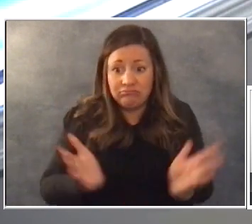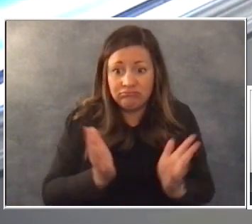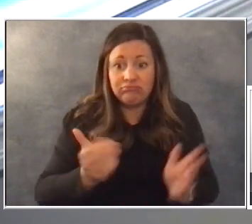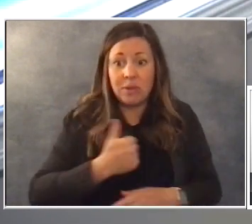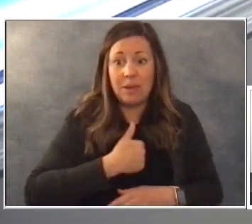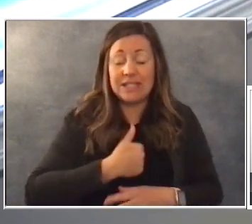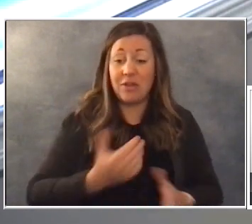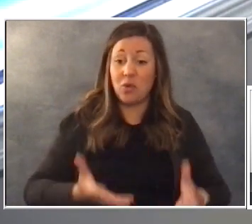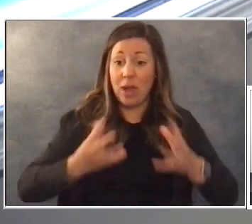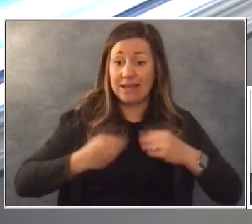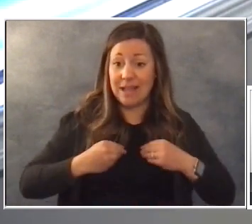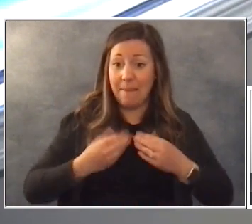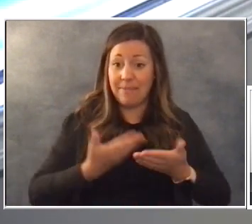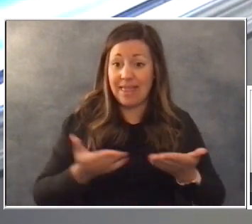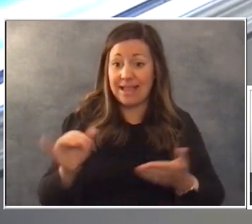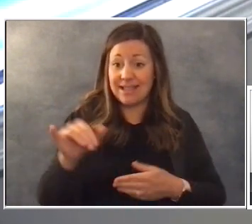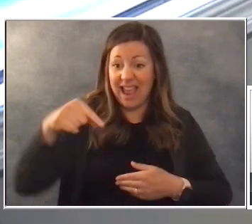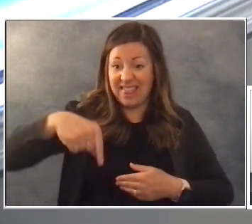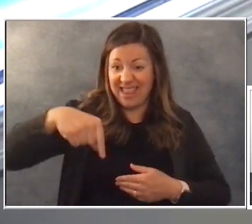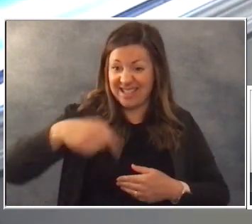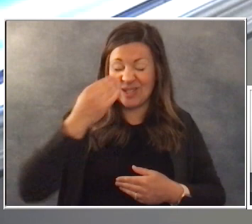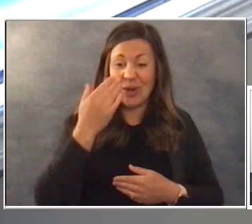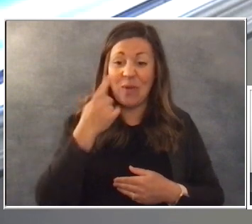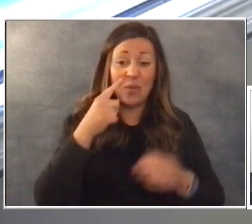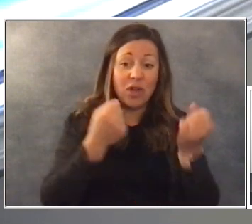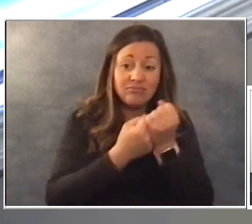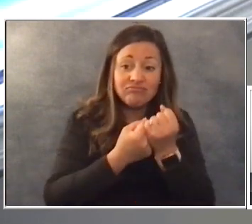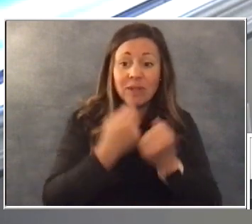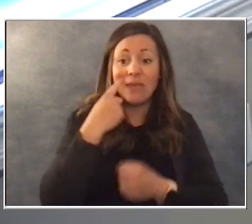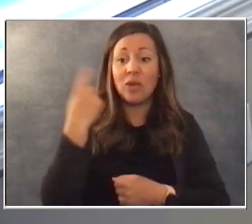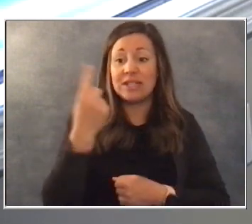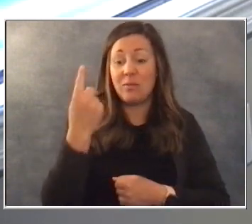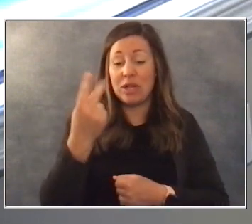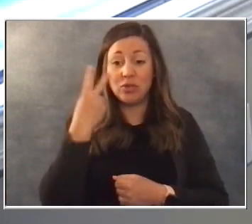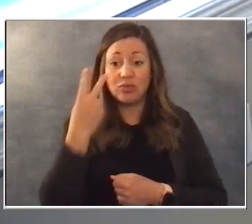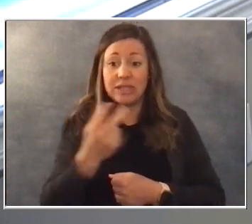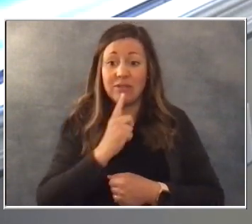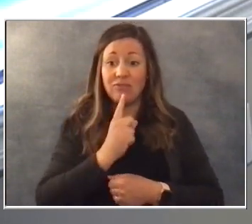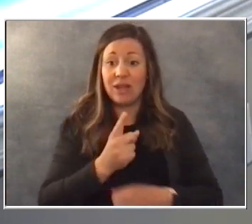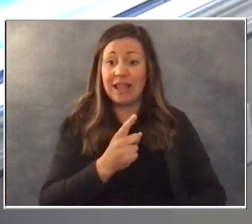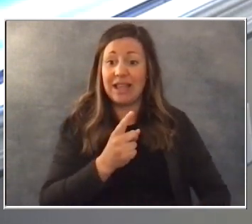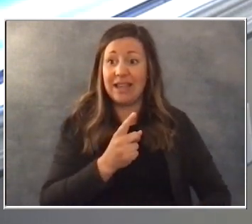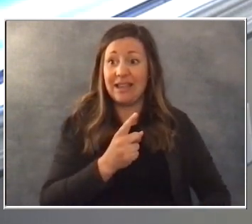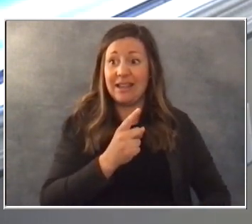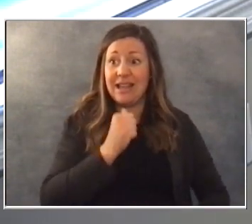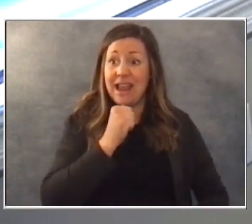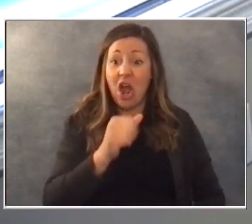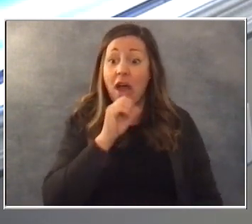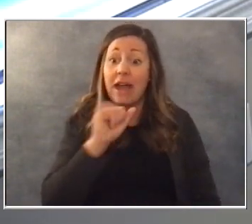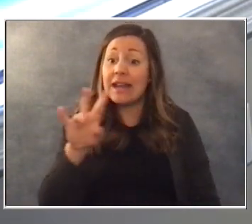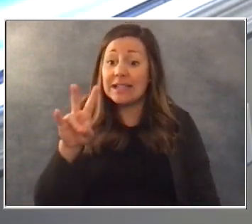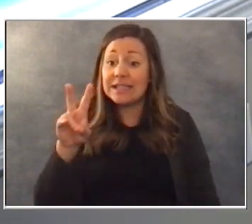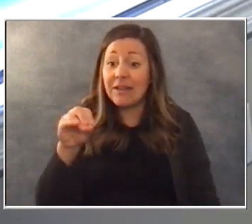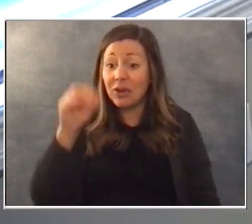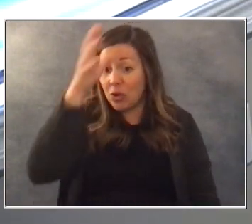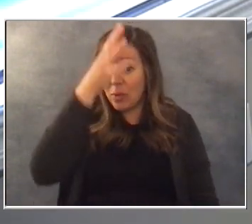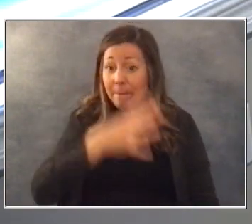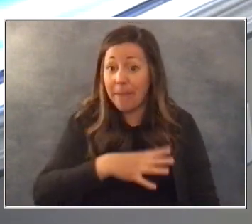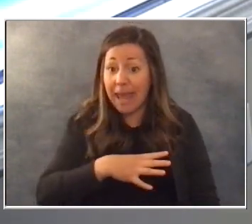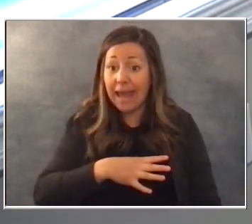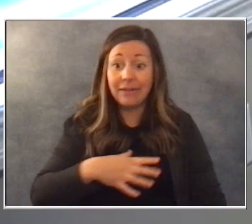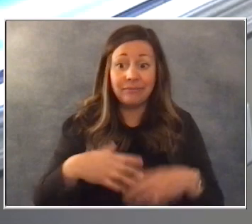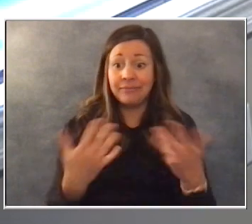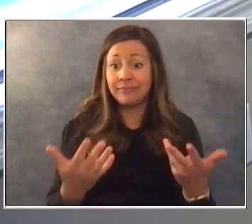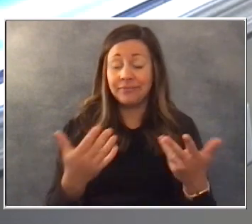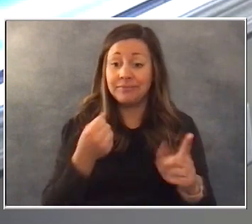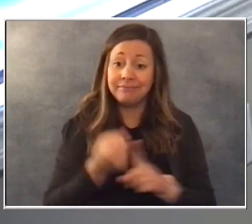things like this for advocacy and for somebody to see that it's not a 70-year-old man that is on the side of the screen that had